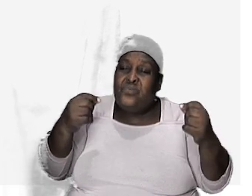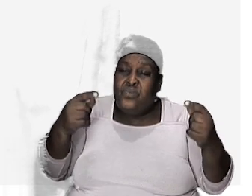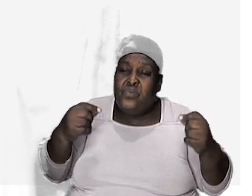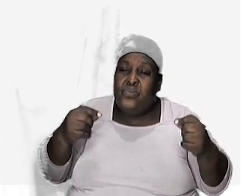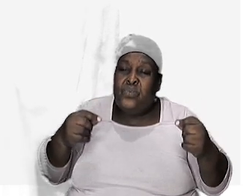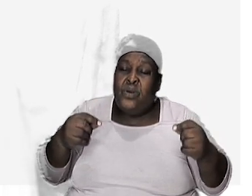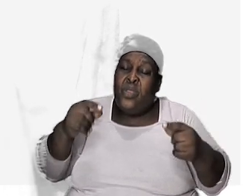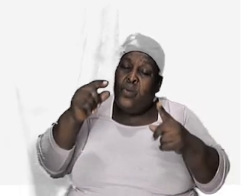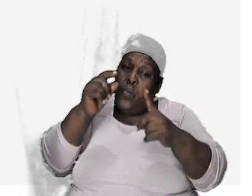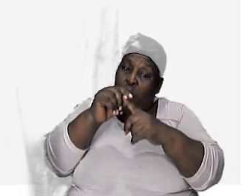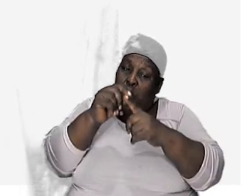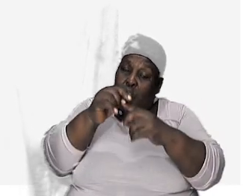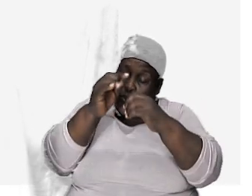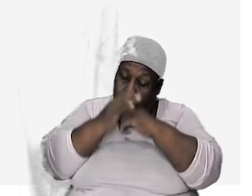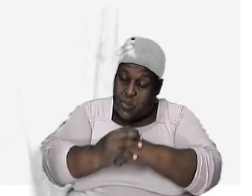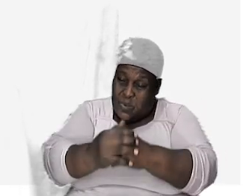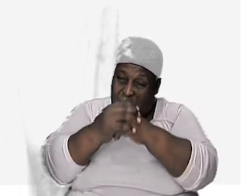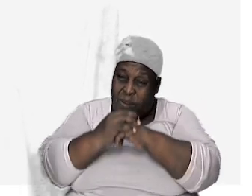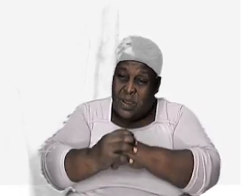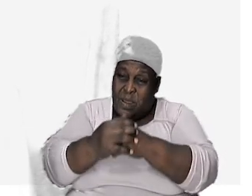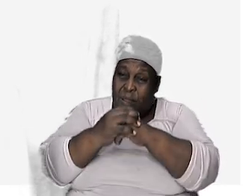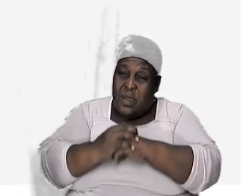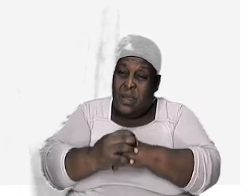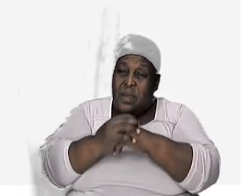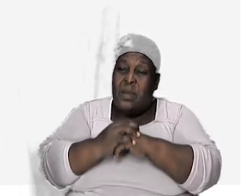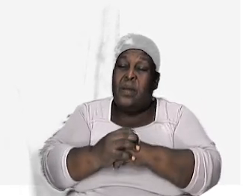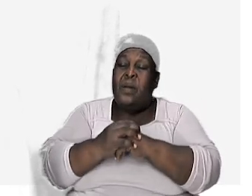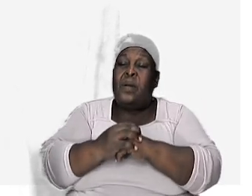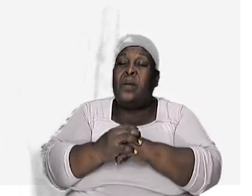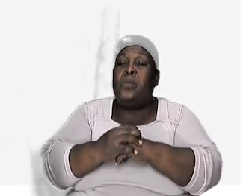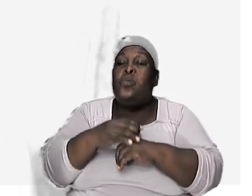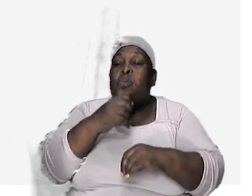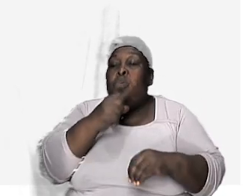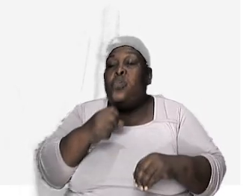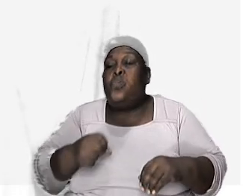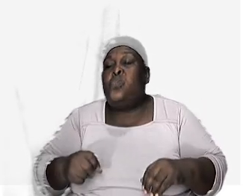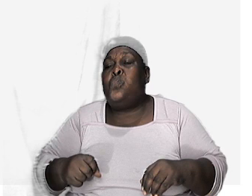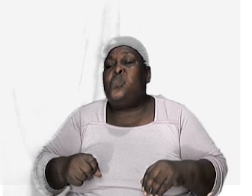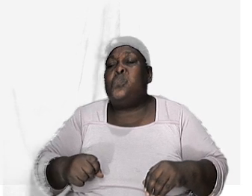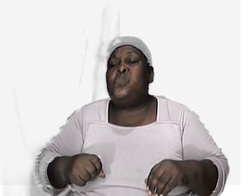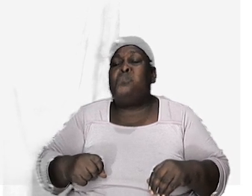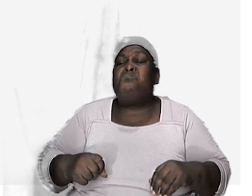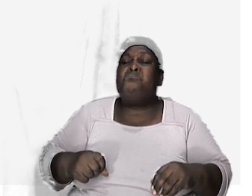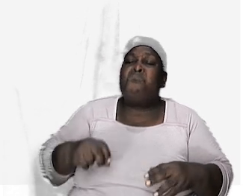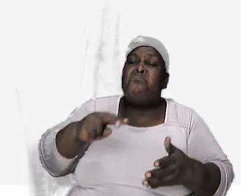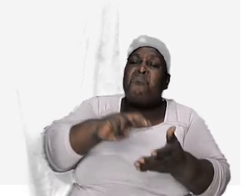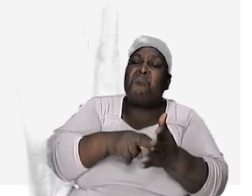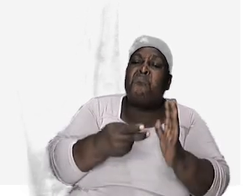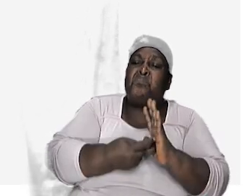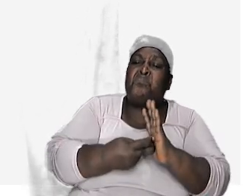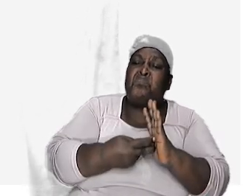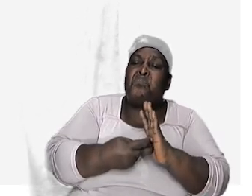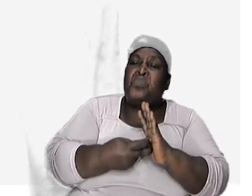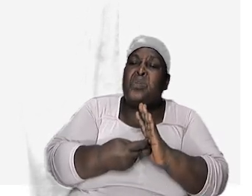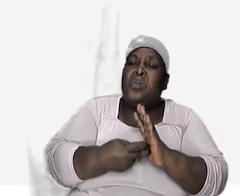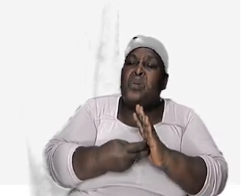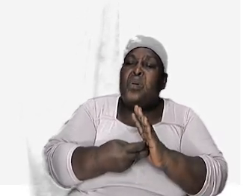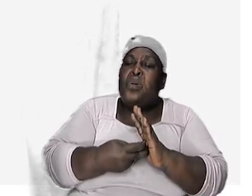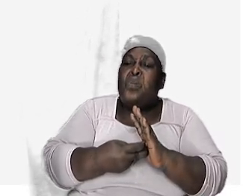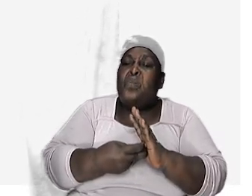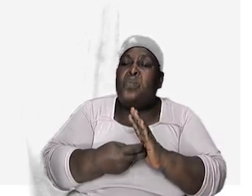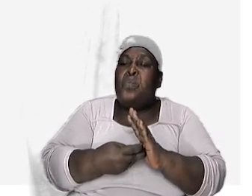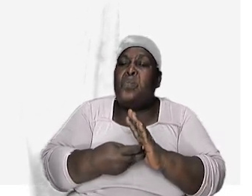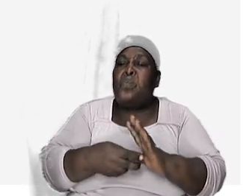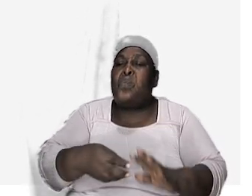word worship is from the verb that comes from an old Anglo-Saxon word meaning worship. It means